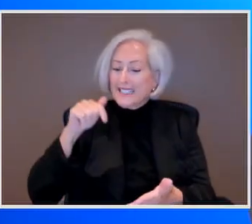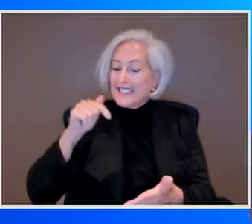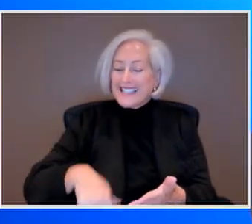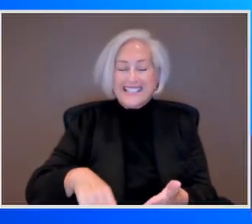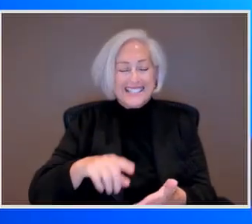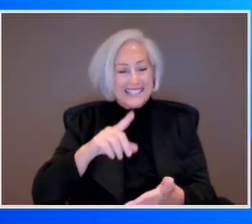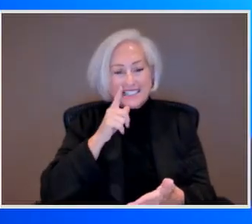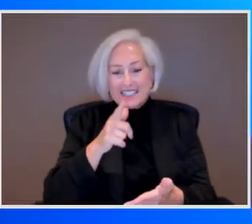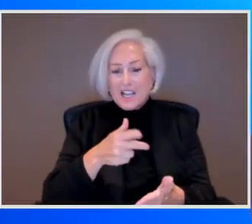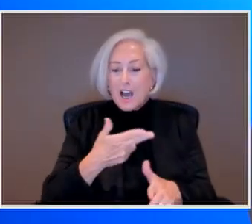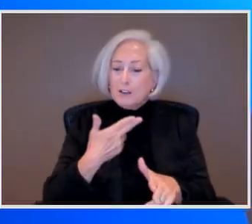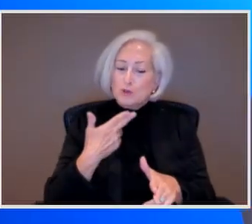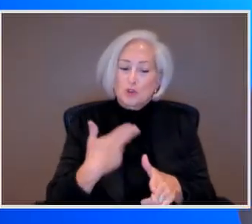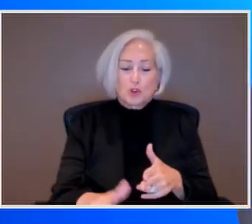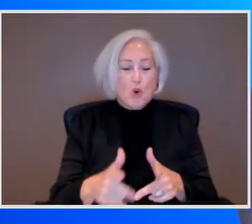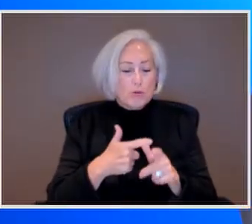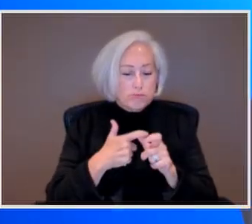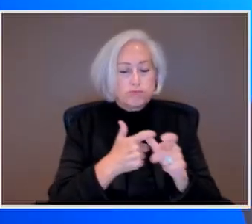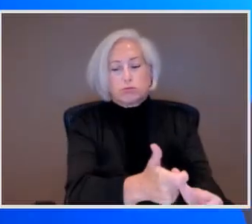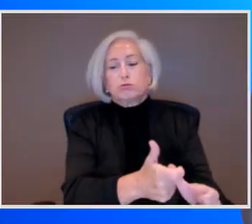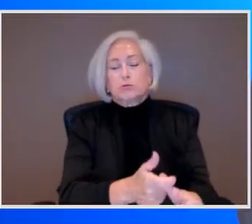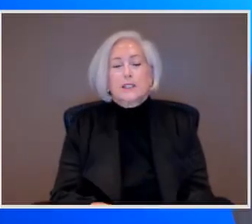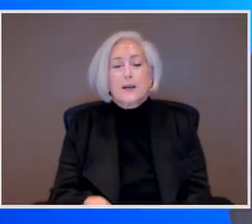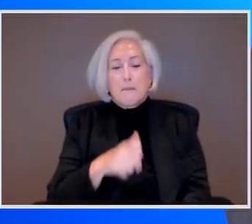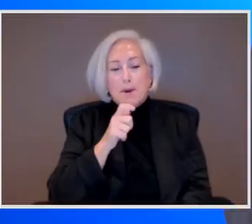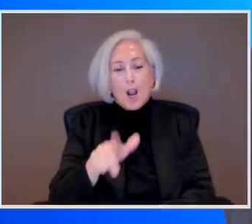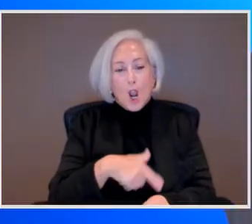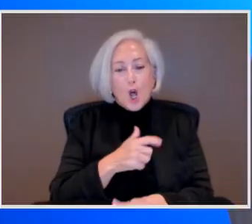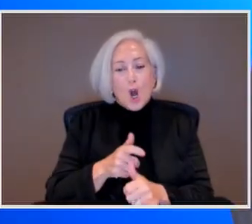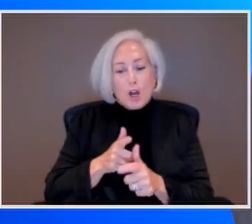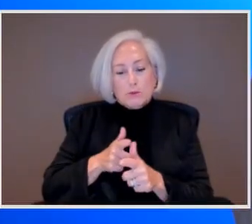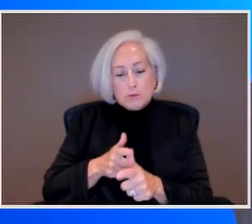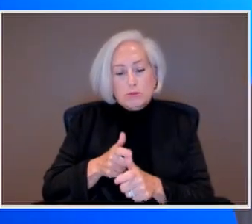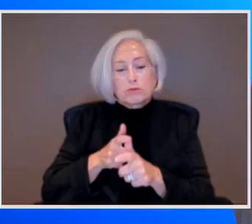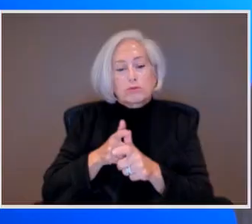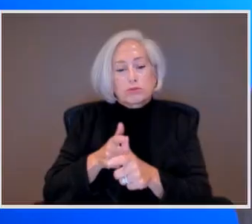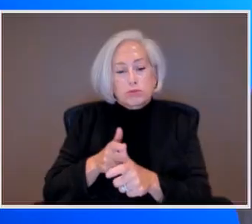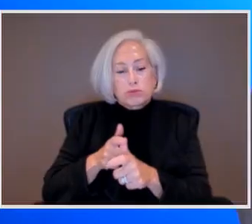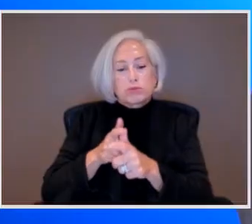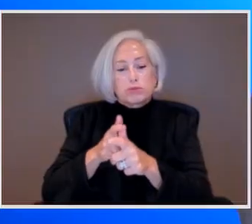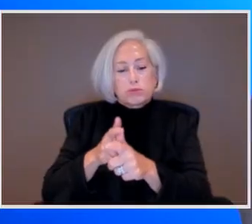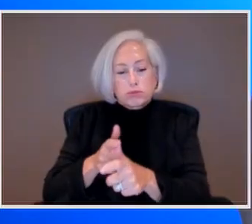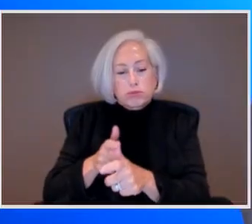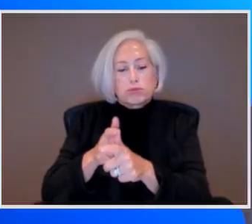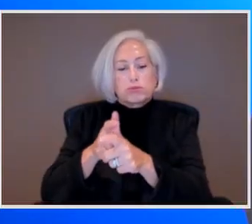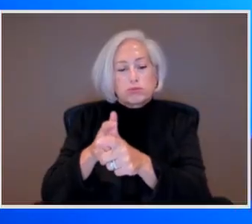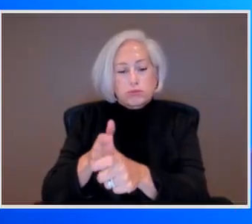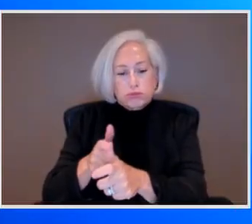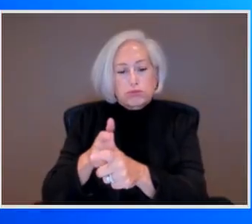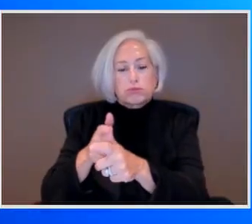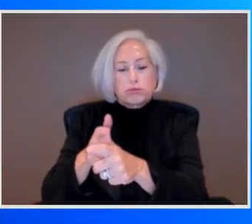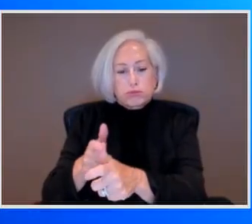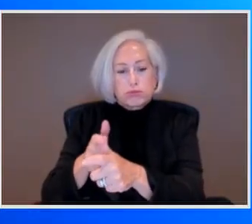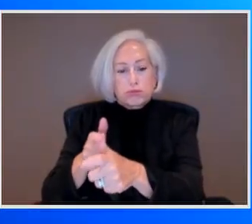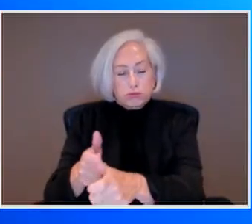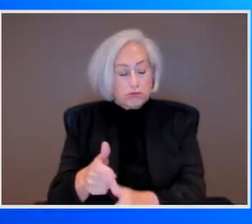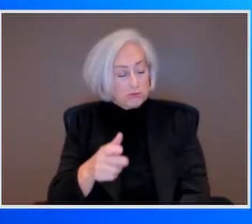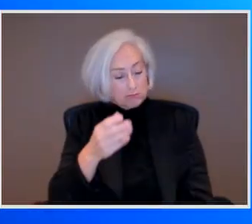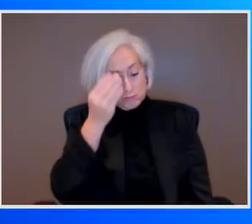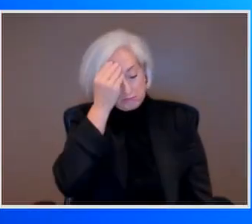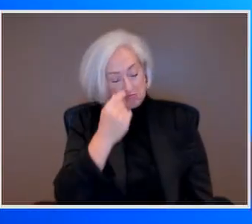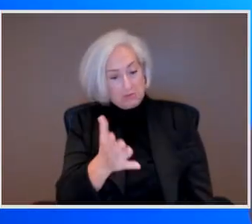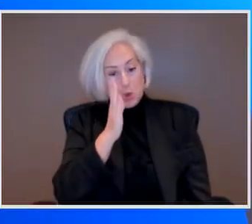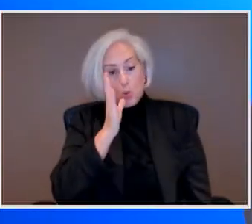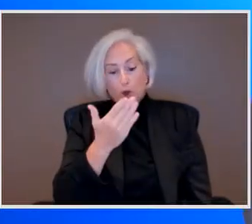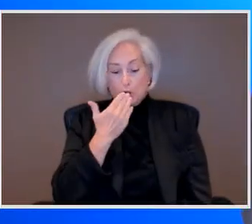sprint. And one of the most important things I told him was that he's going to have good days and he's going to have bad days.